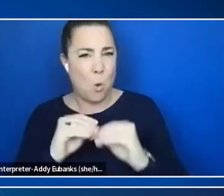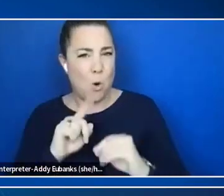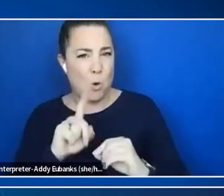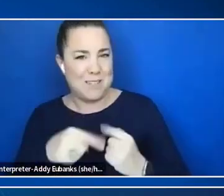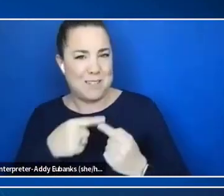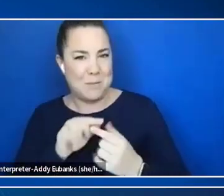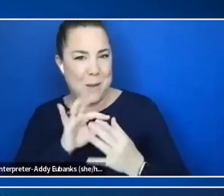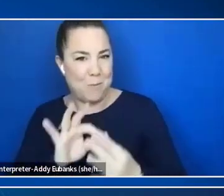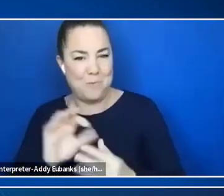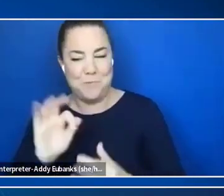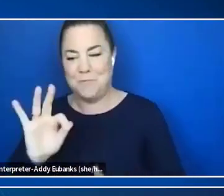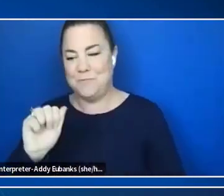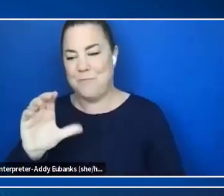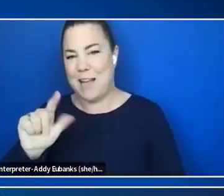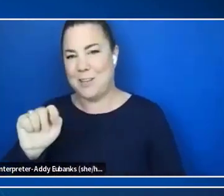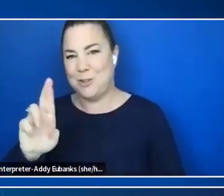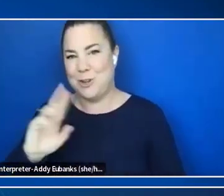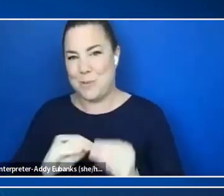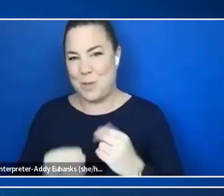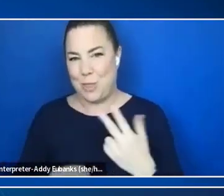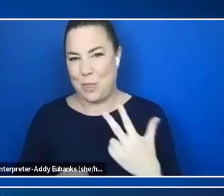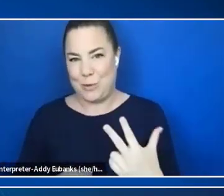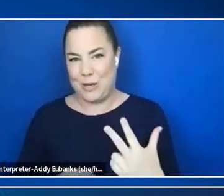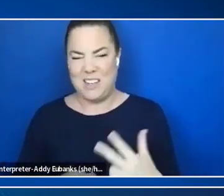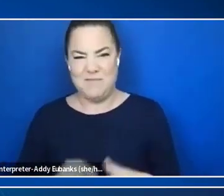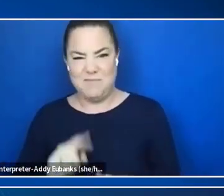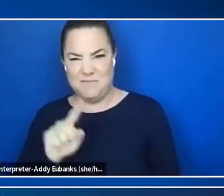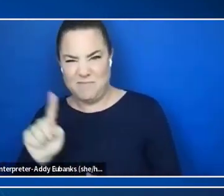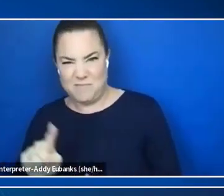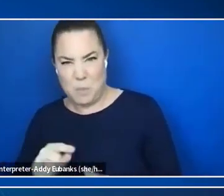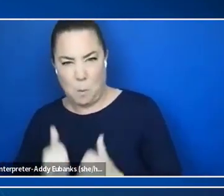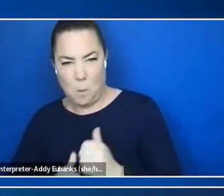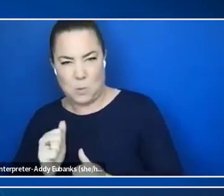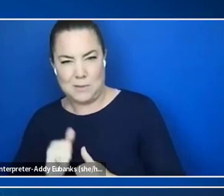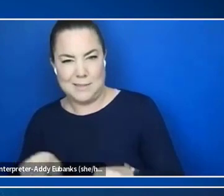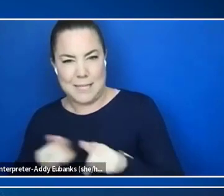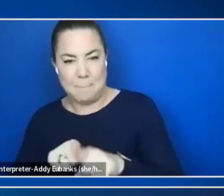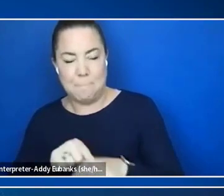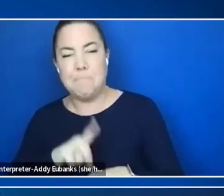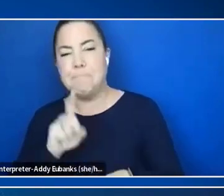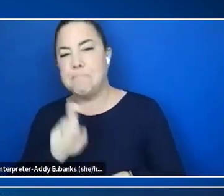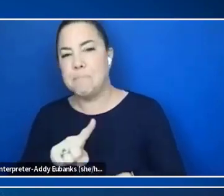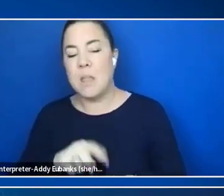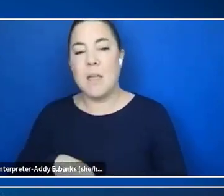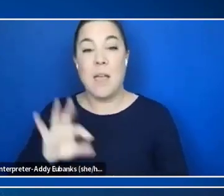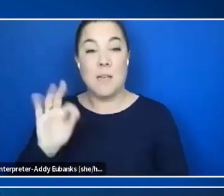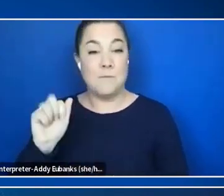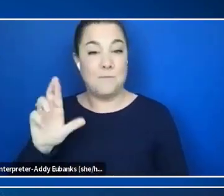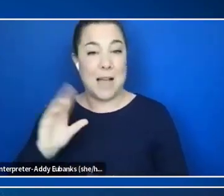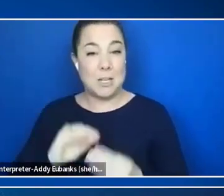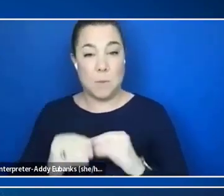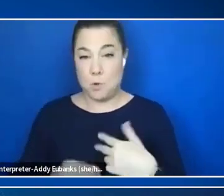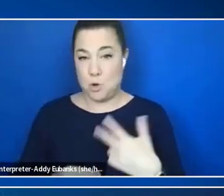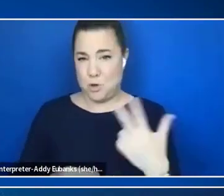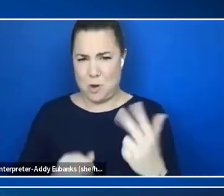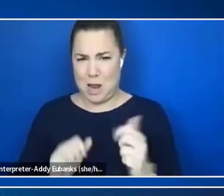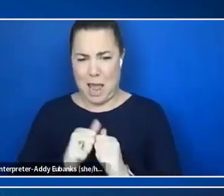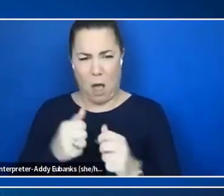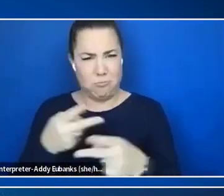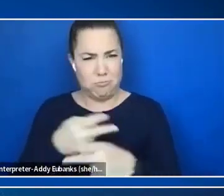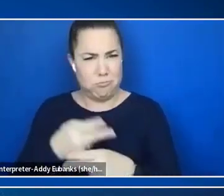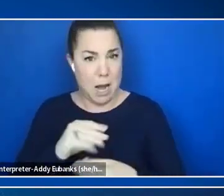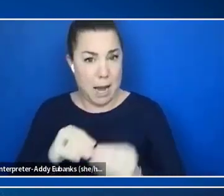right? So I'm going to combine a couple of these questions. One is, well, how will factor 3 be quantified? And I know we've already touched on these